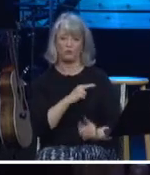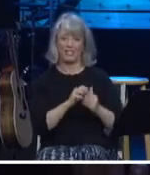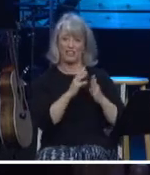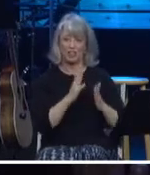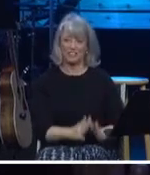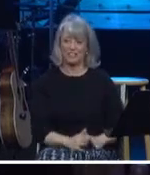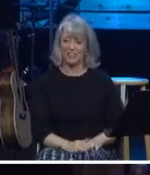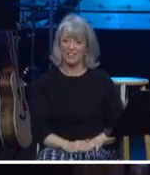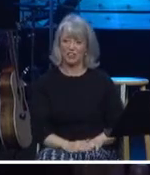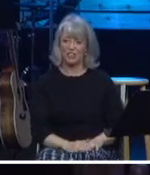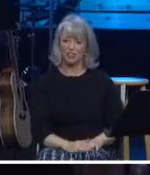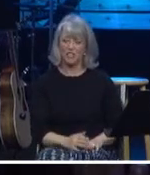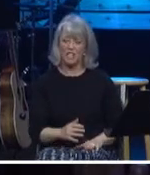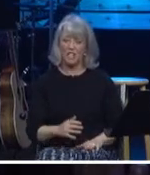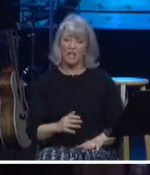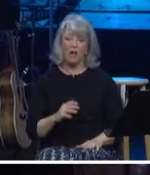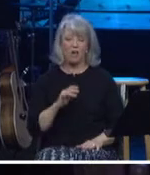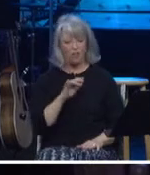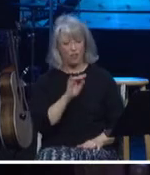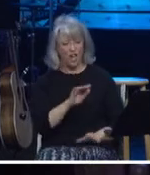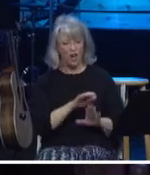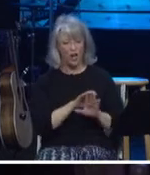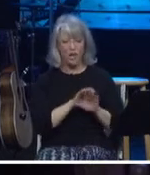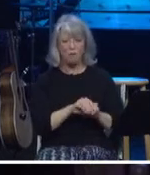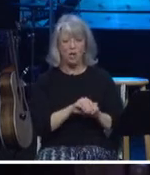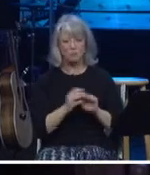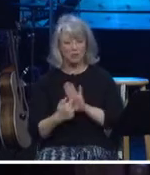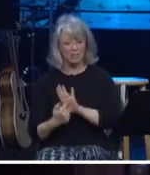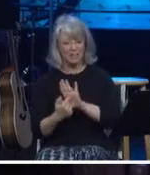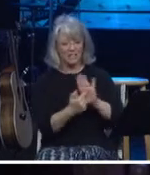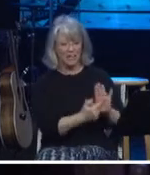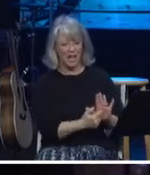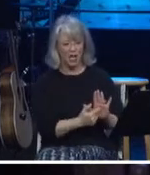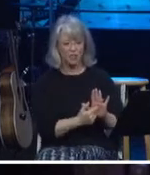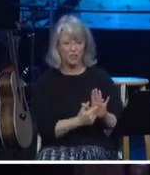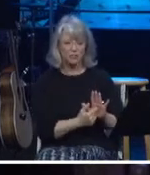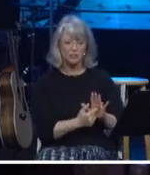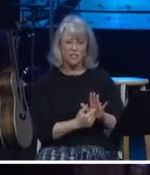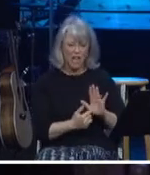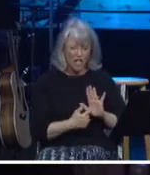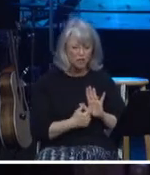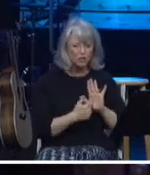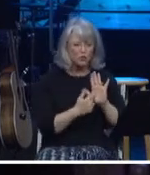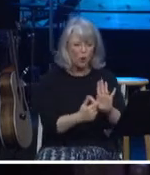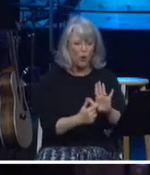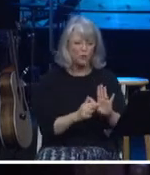He unmasks their hypocrisy, unveils their depravity before God.